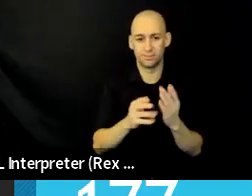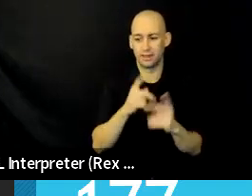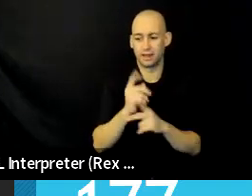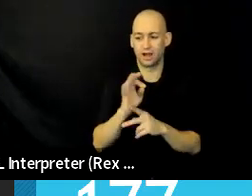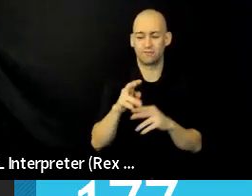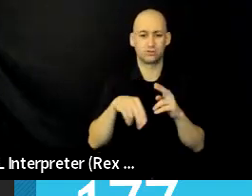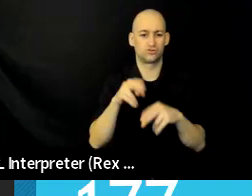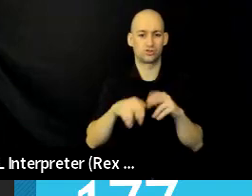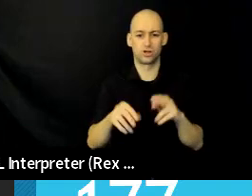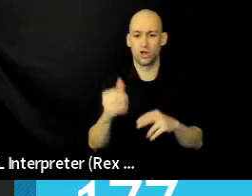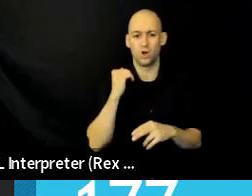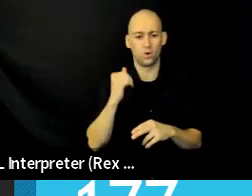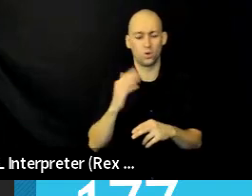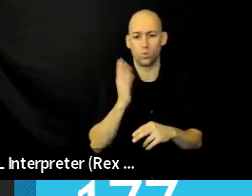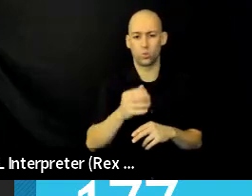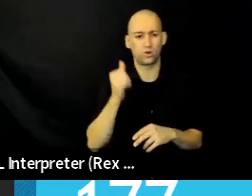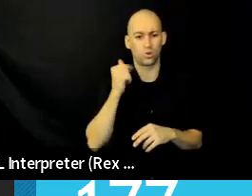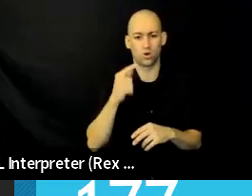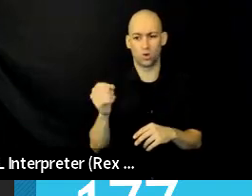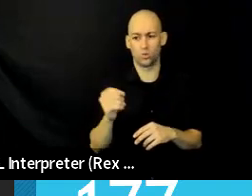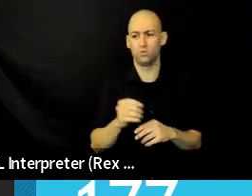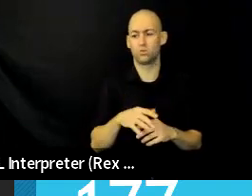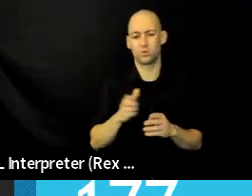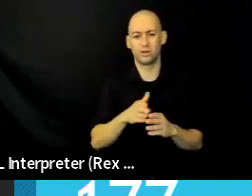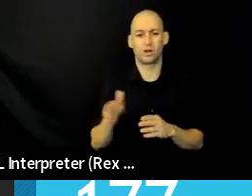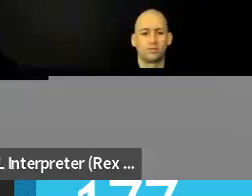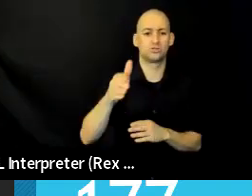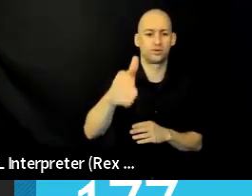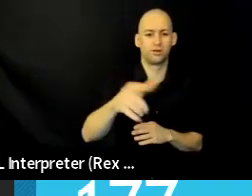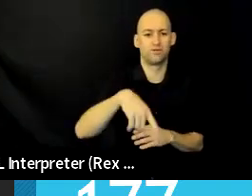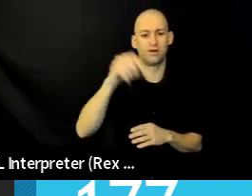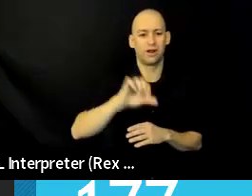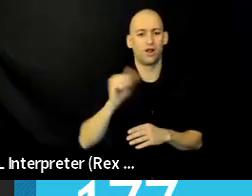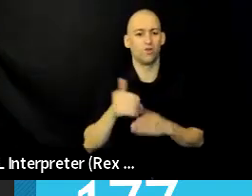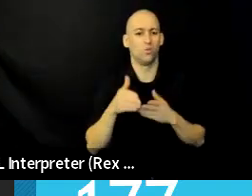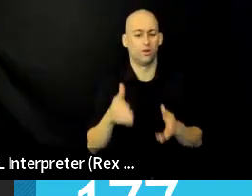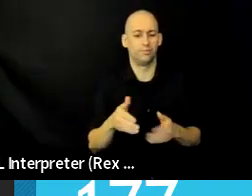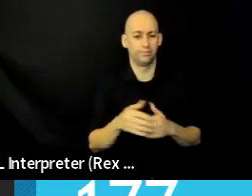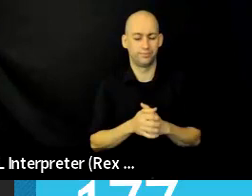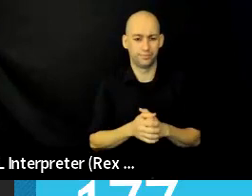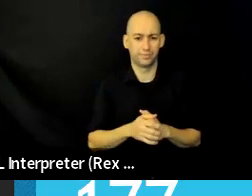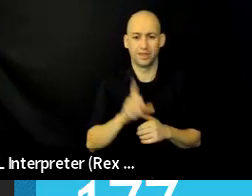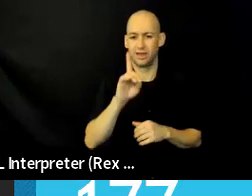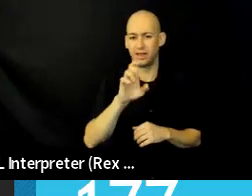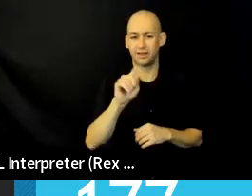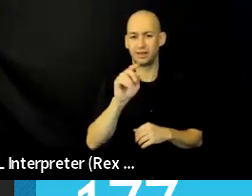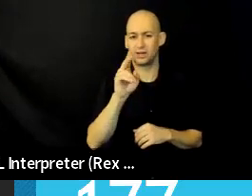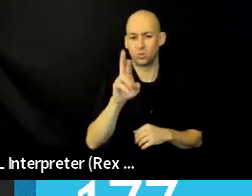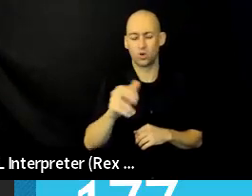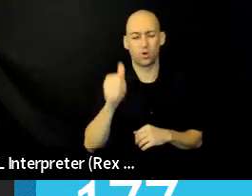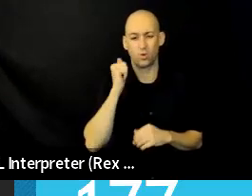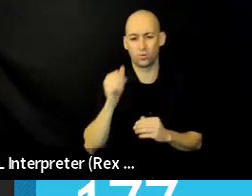there, we don't go. We just go down the street and find another one. A detour is not going to address